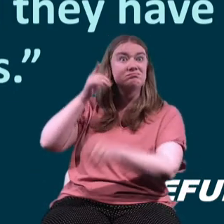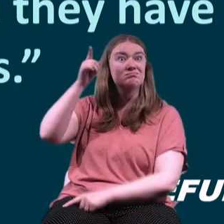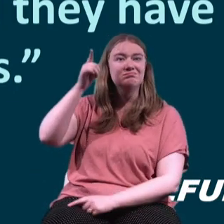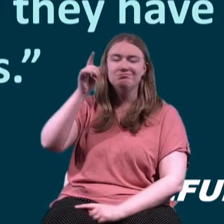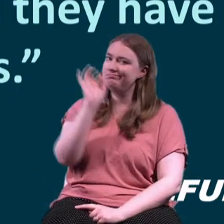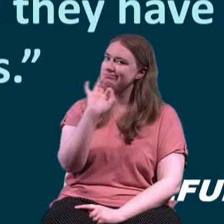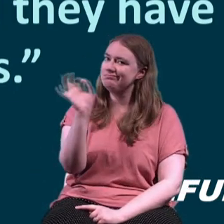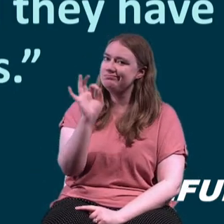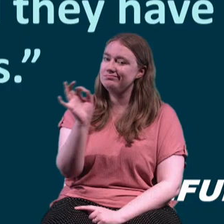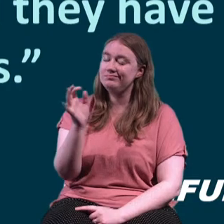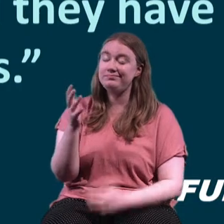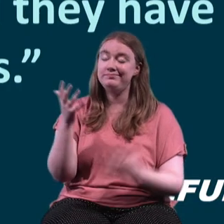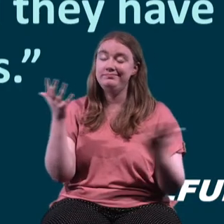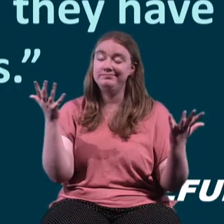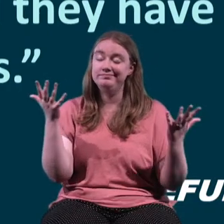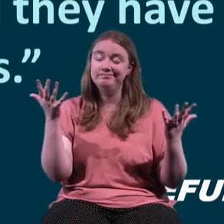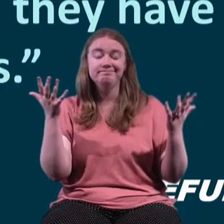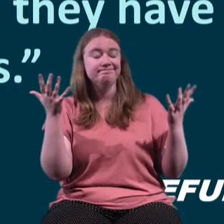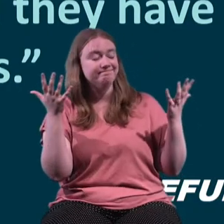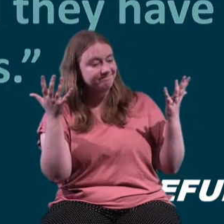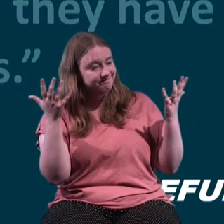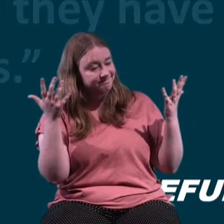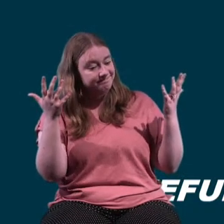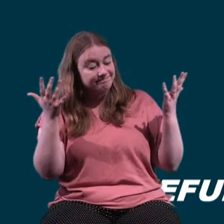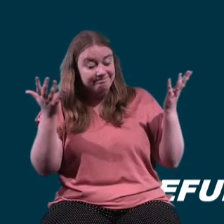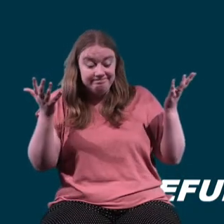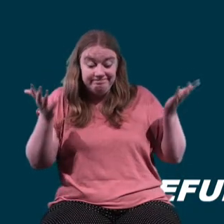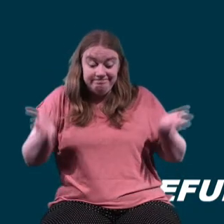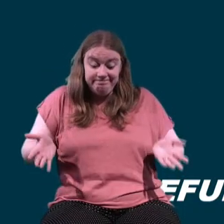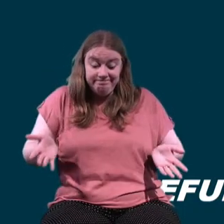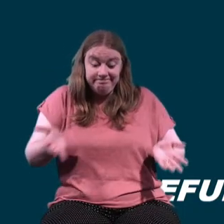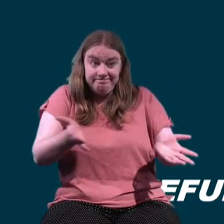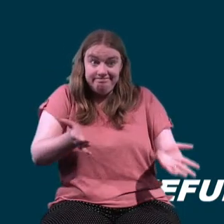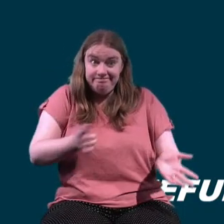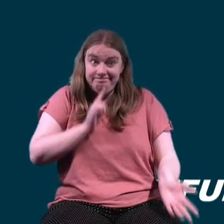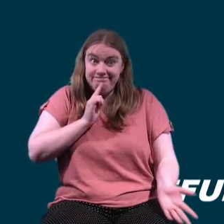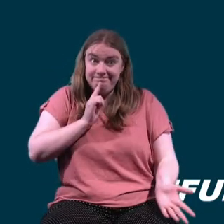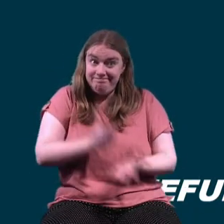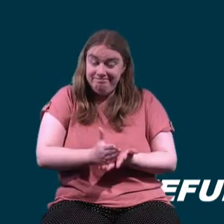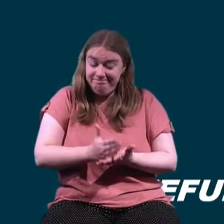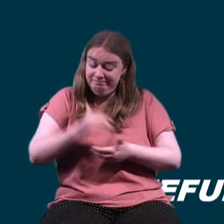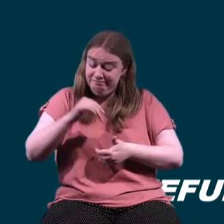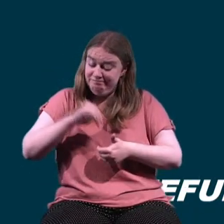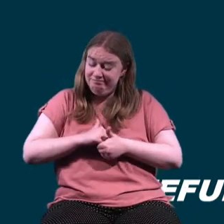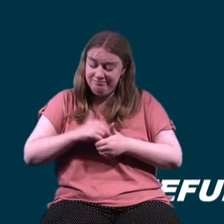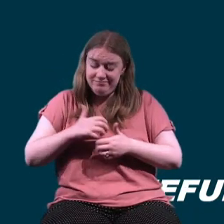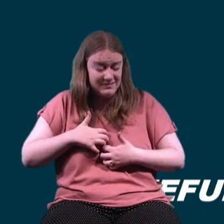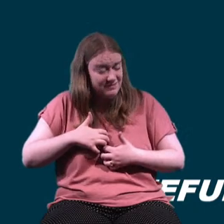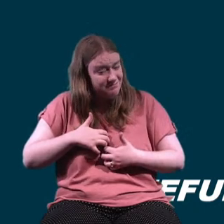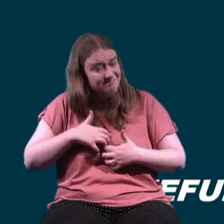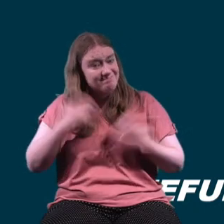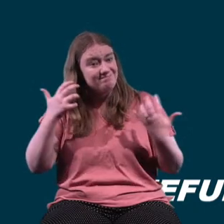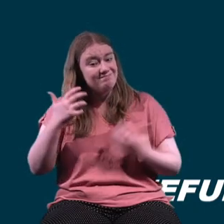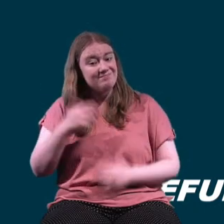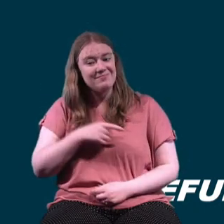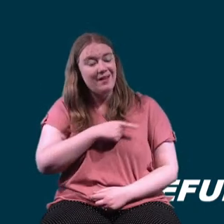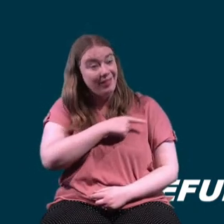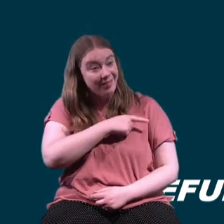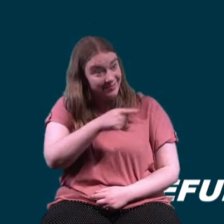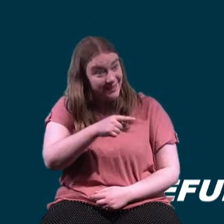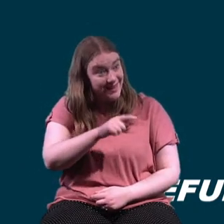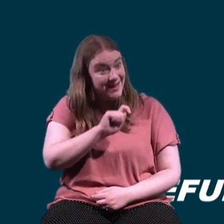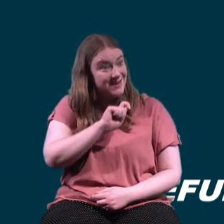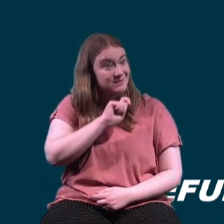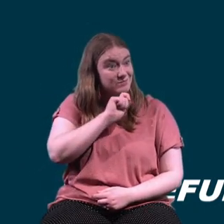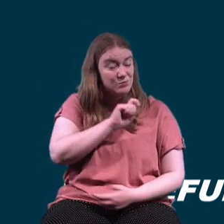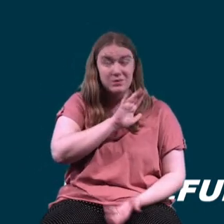So I declared on oath in my anger, they shall